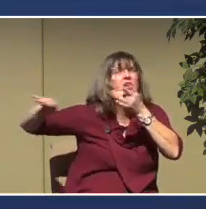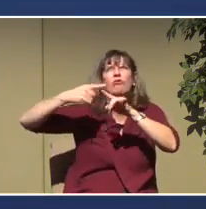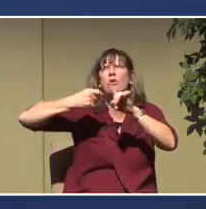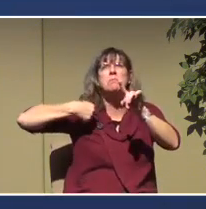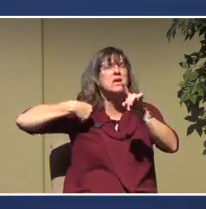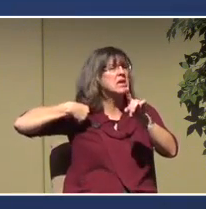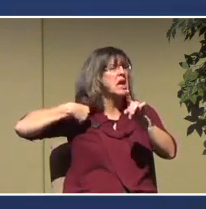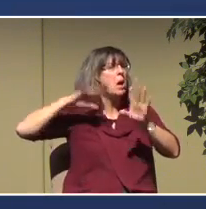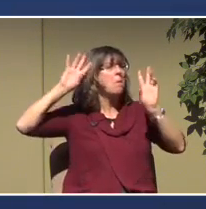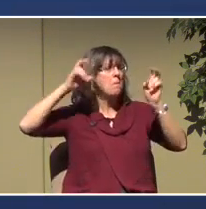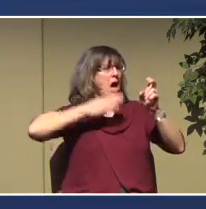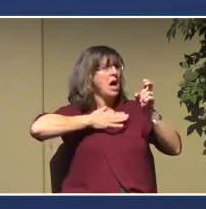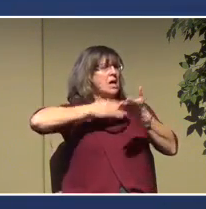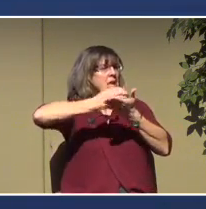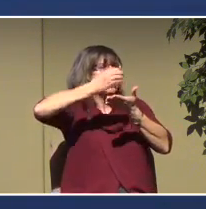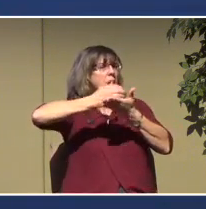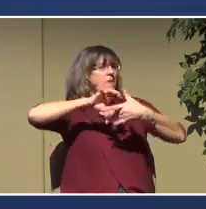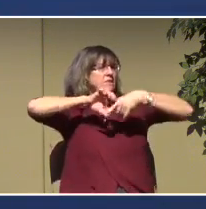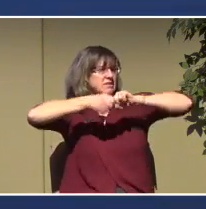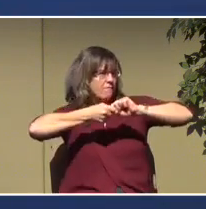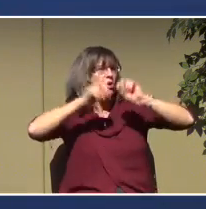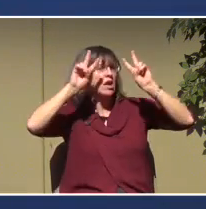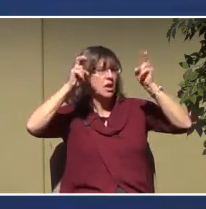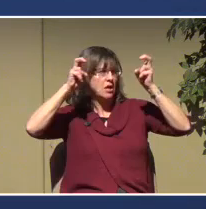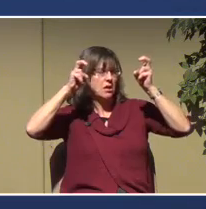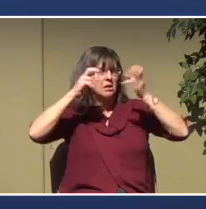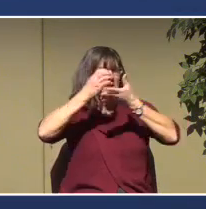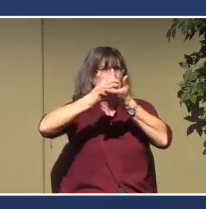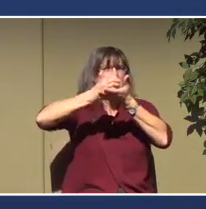That is a big ask.